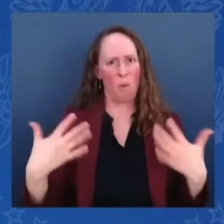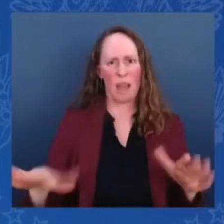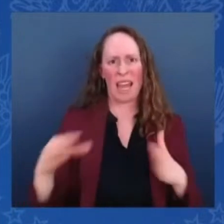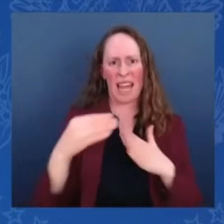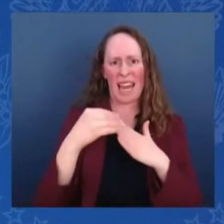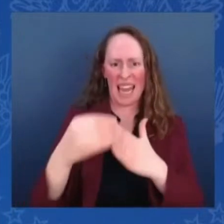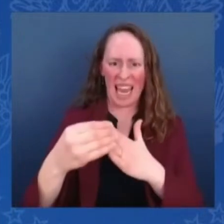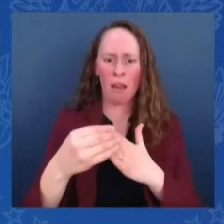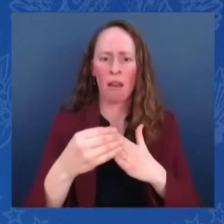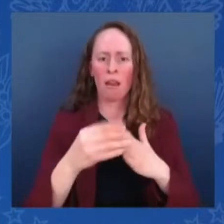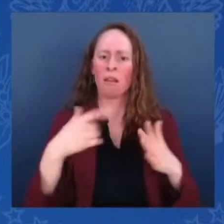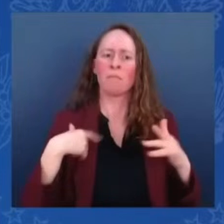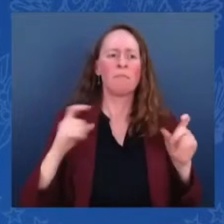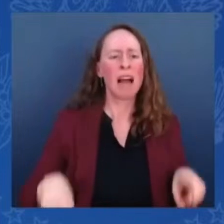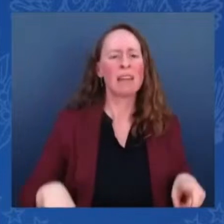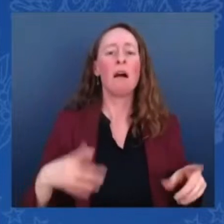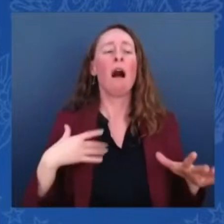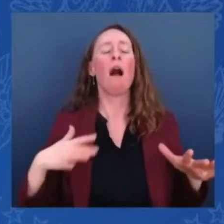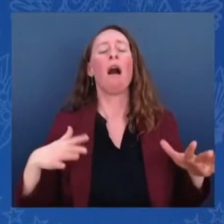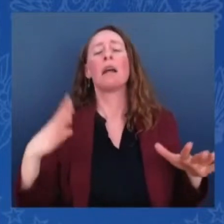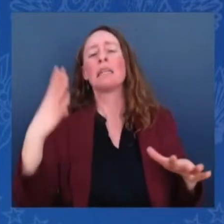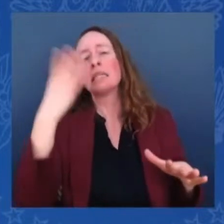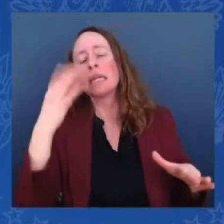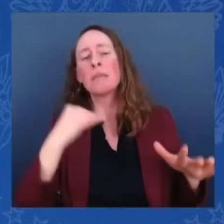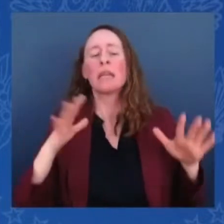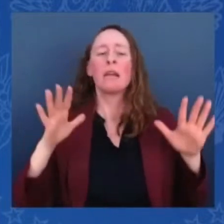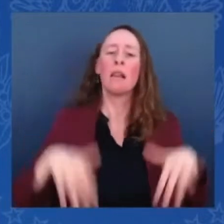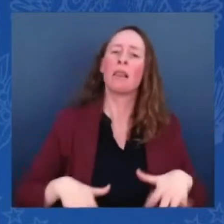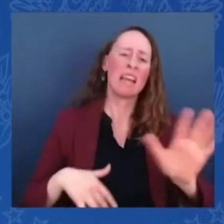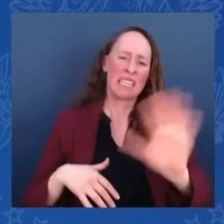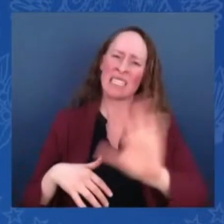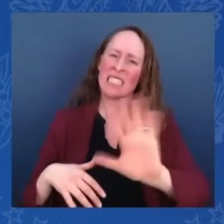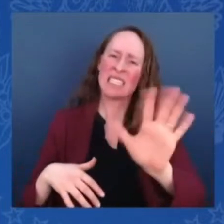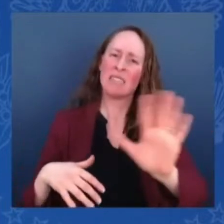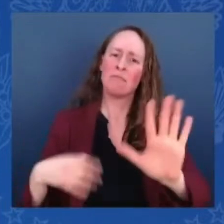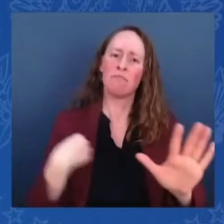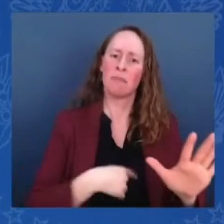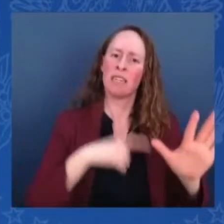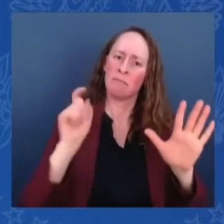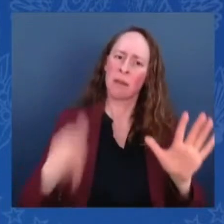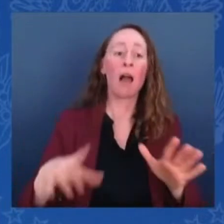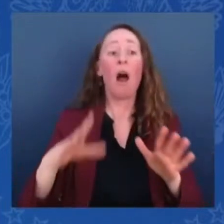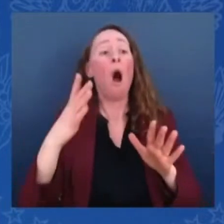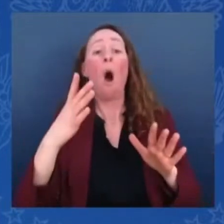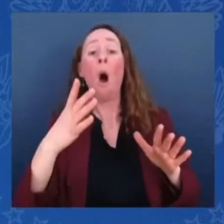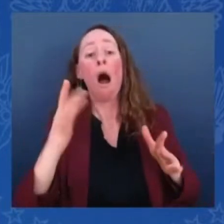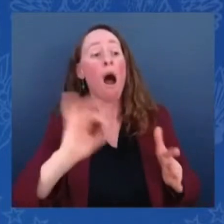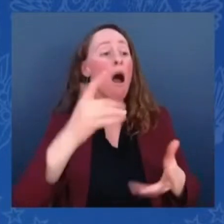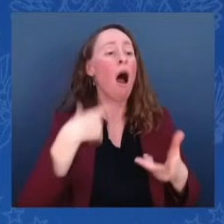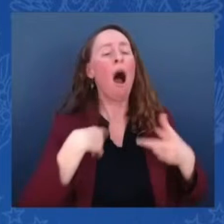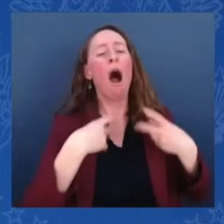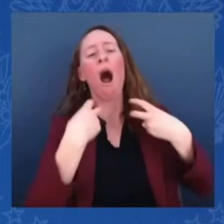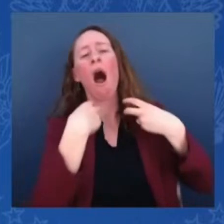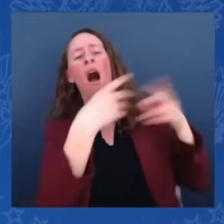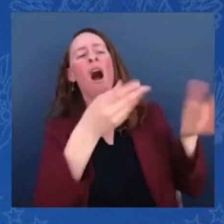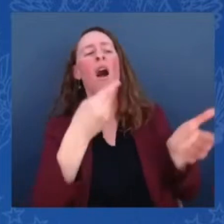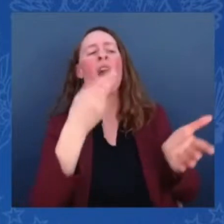not offshore artificial intelligence, as we once did with computer chips and other critical technologies.